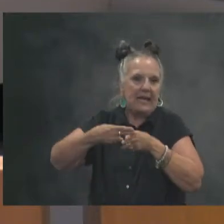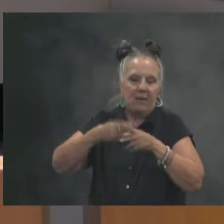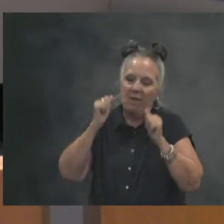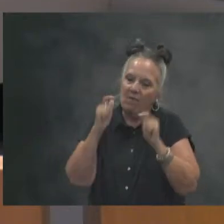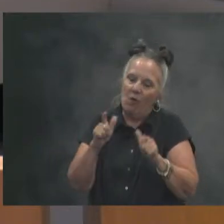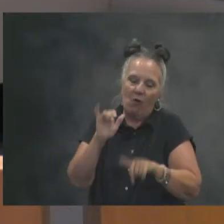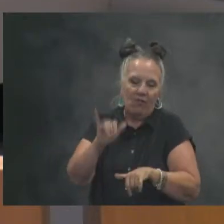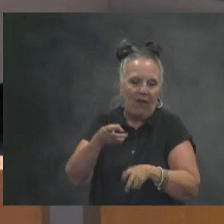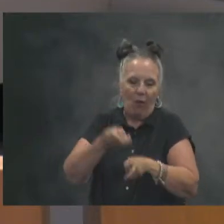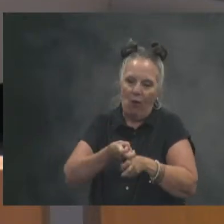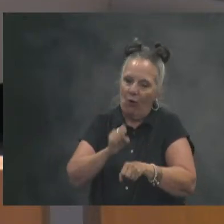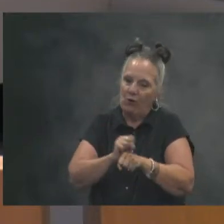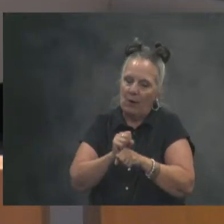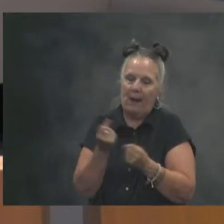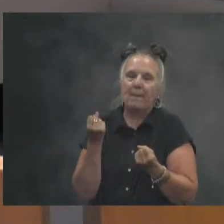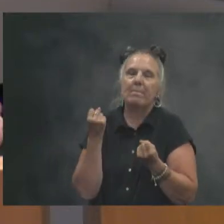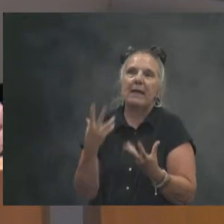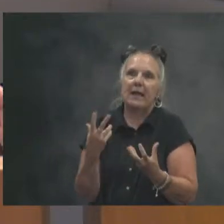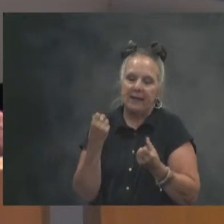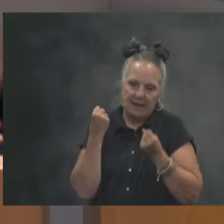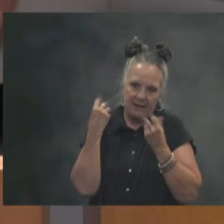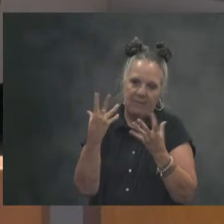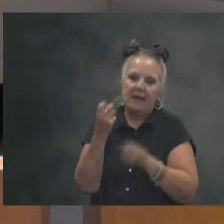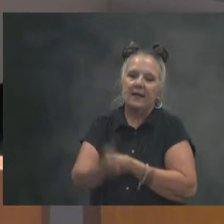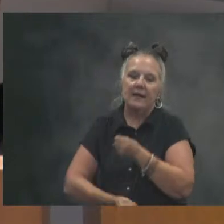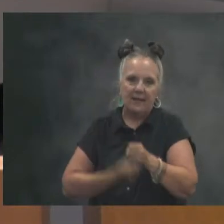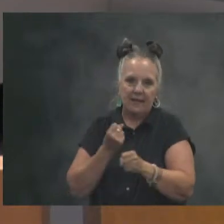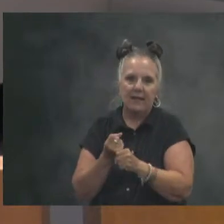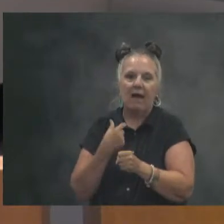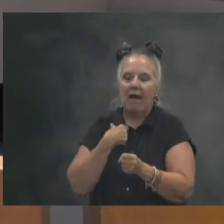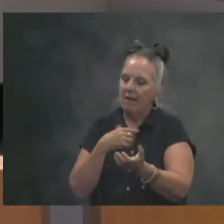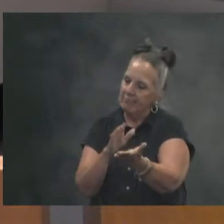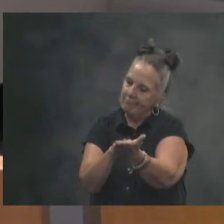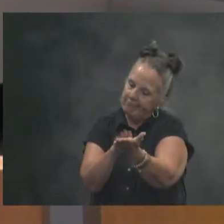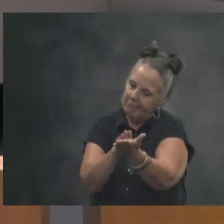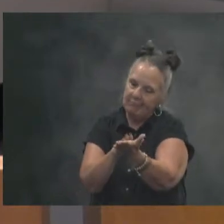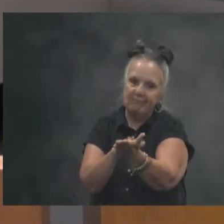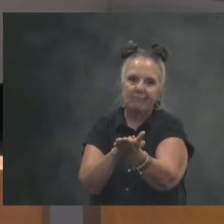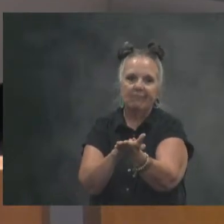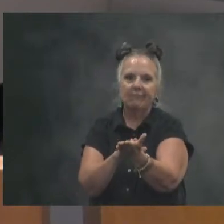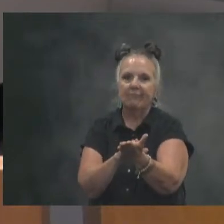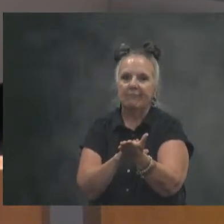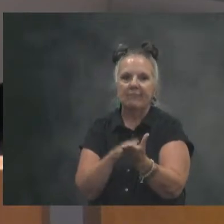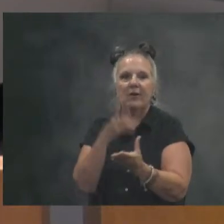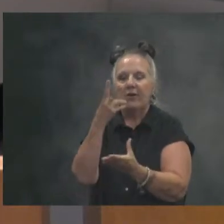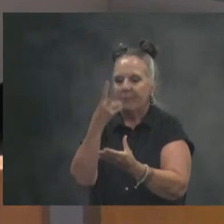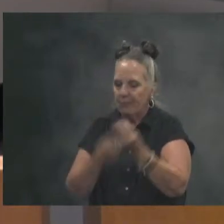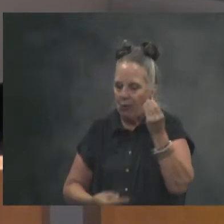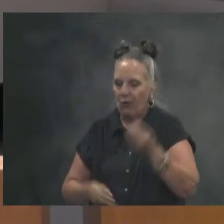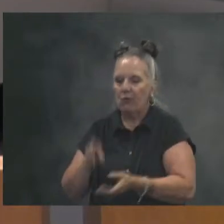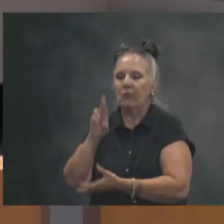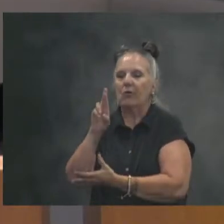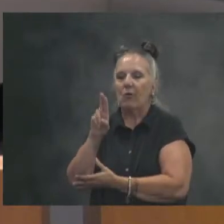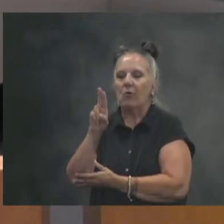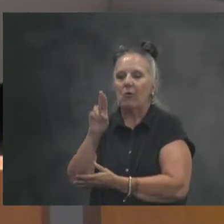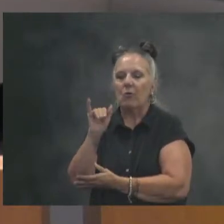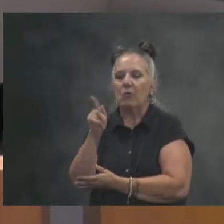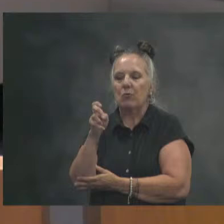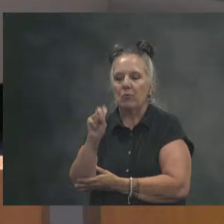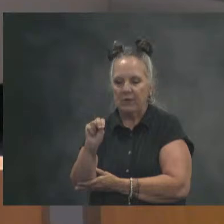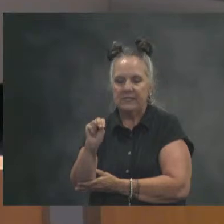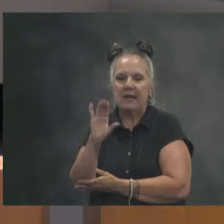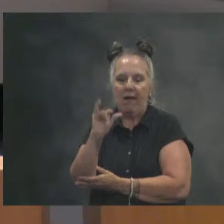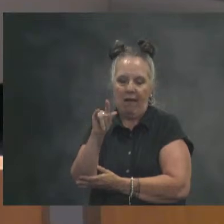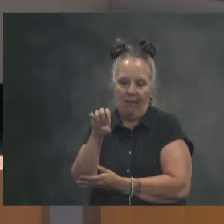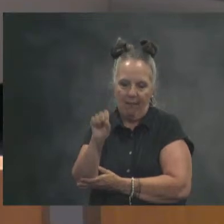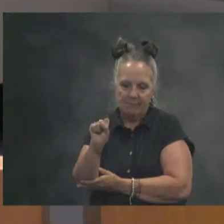hard work that they did for many, many years. So I applaud both the Wilson Roritan Club and the Williamsport Roritan